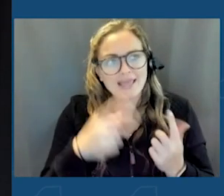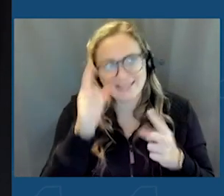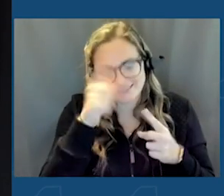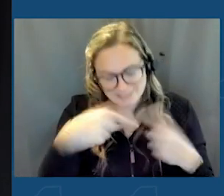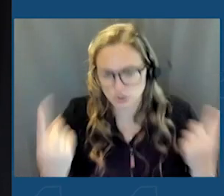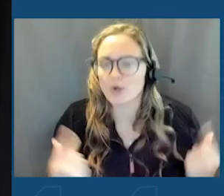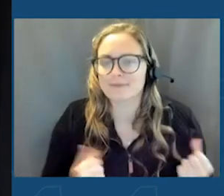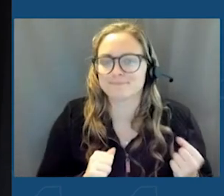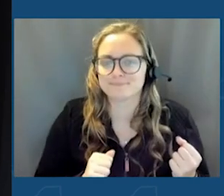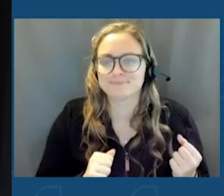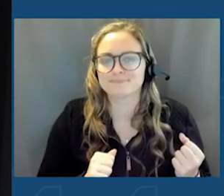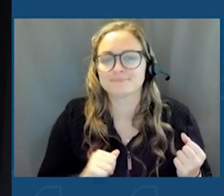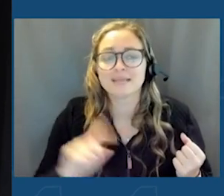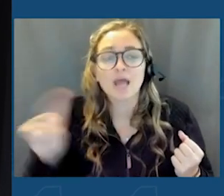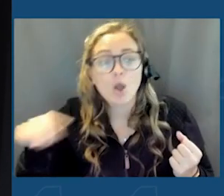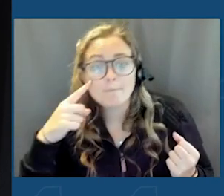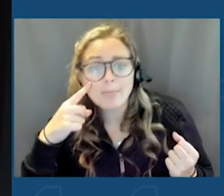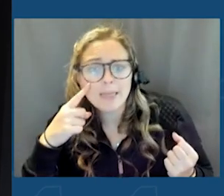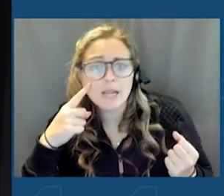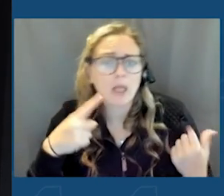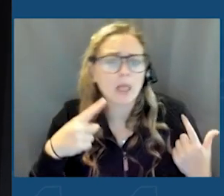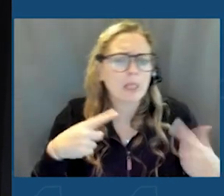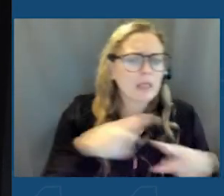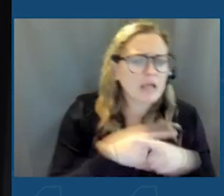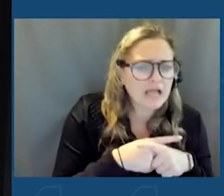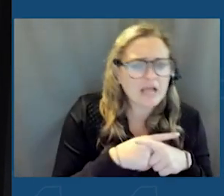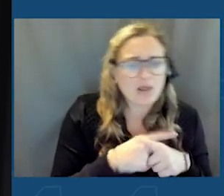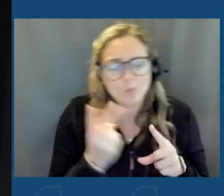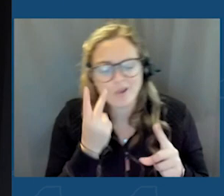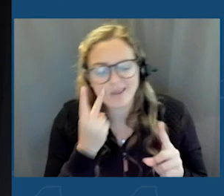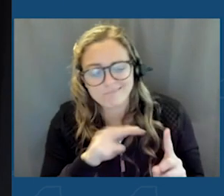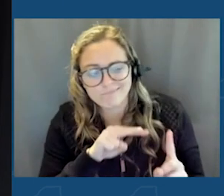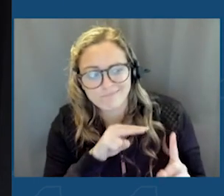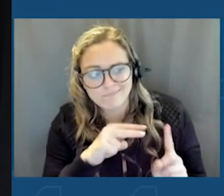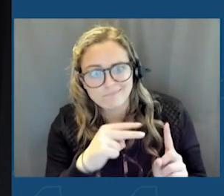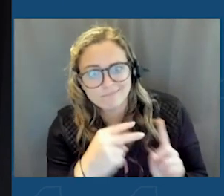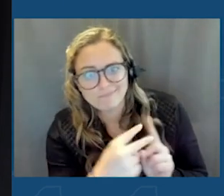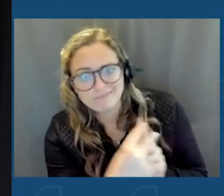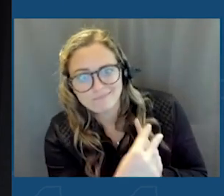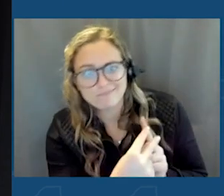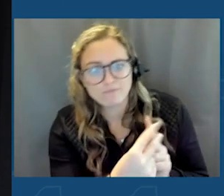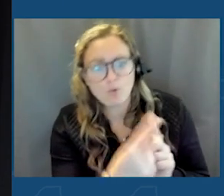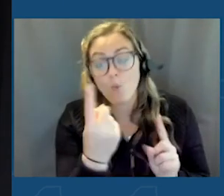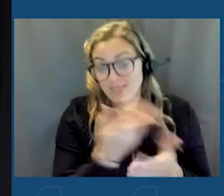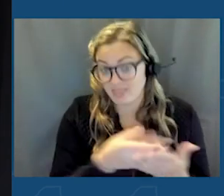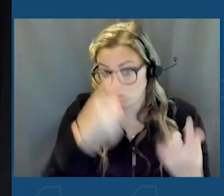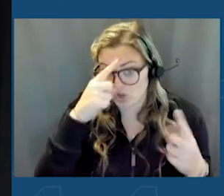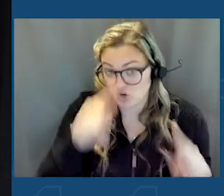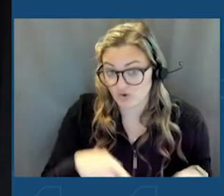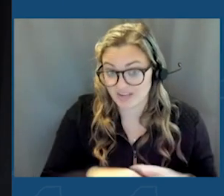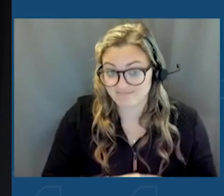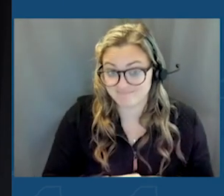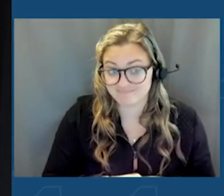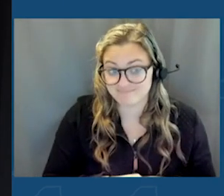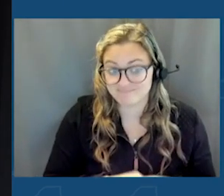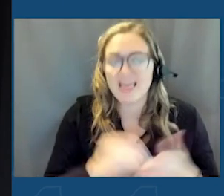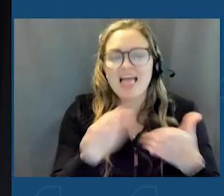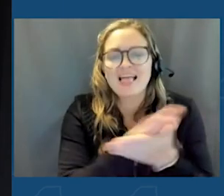There's political angst, we see things differently, but there is one thing we all agree on, and that's clean